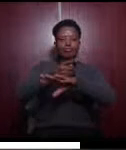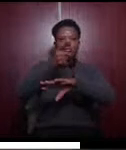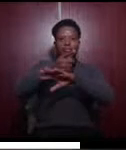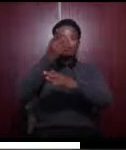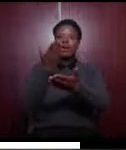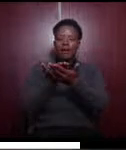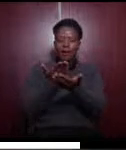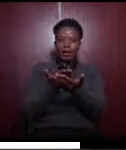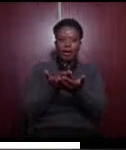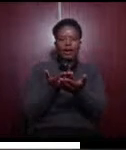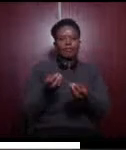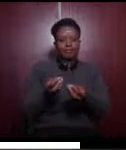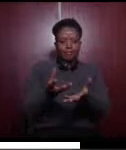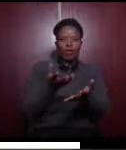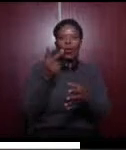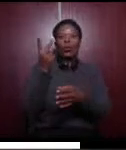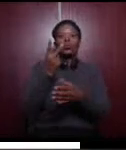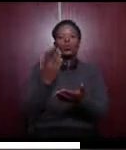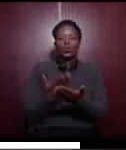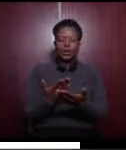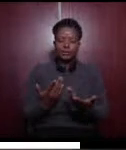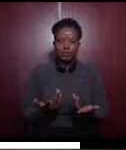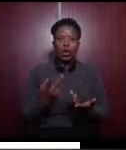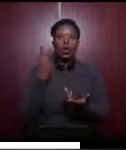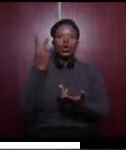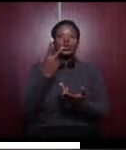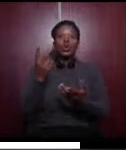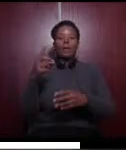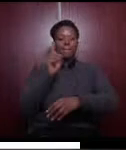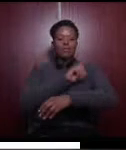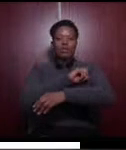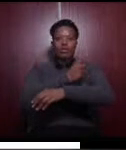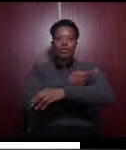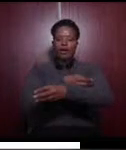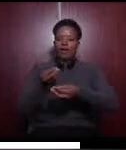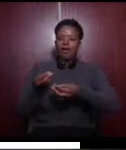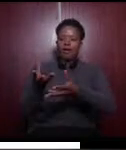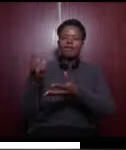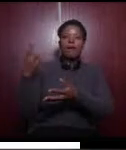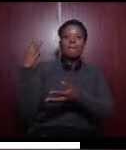this indicates the powers that are given to the minister in terms of making